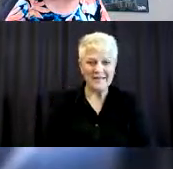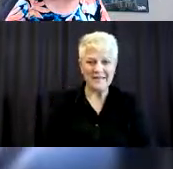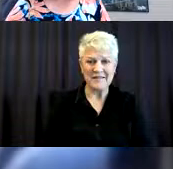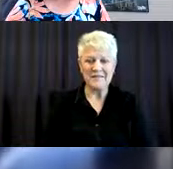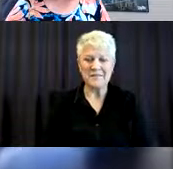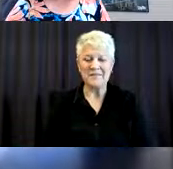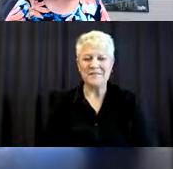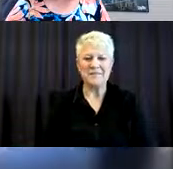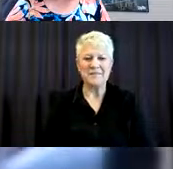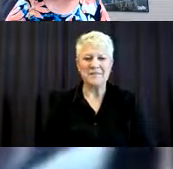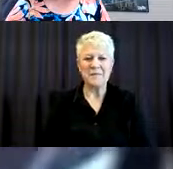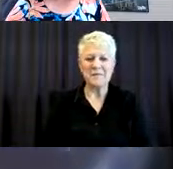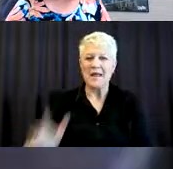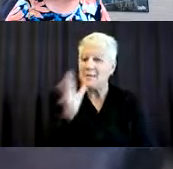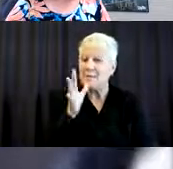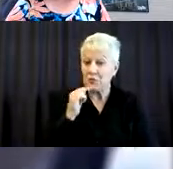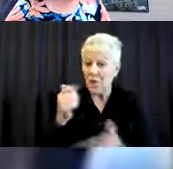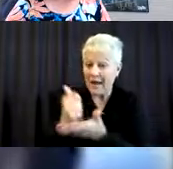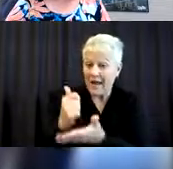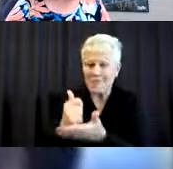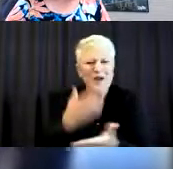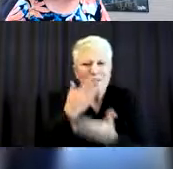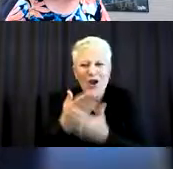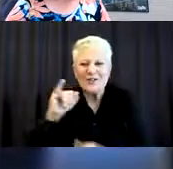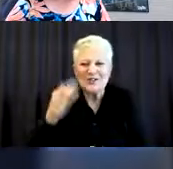Do you want to help? Good job!